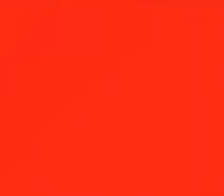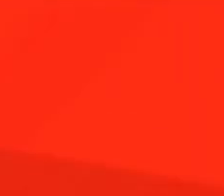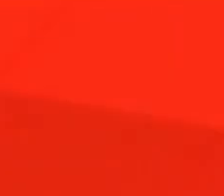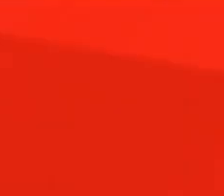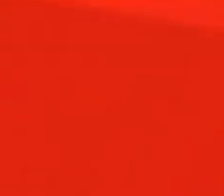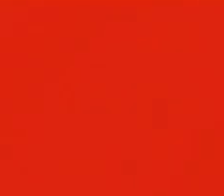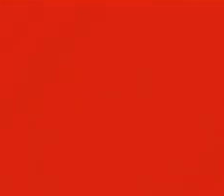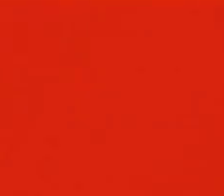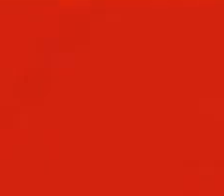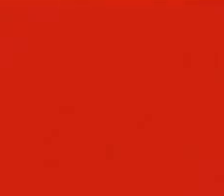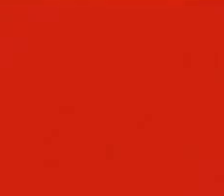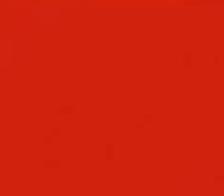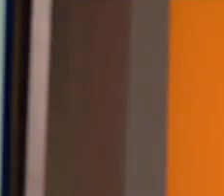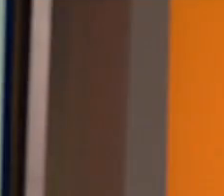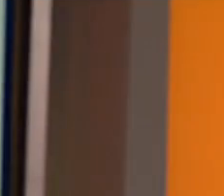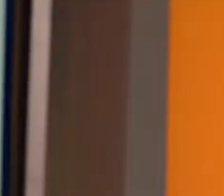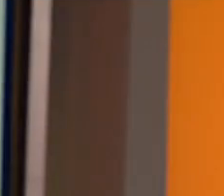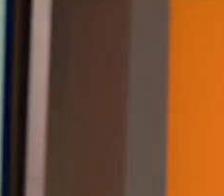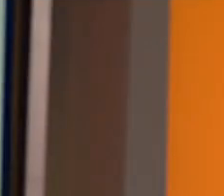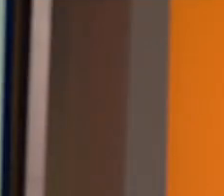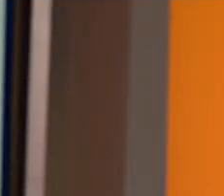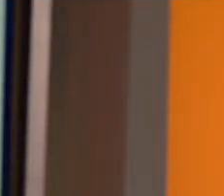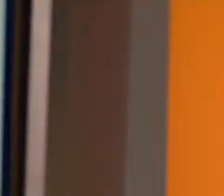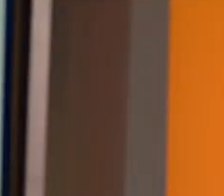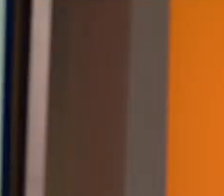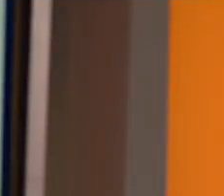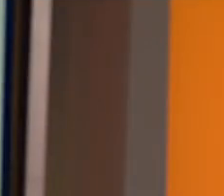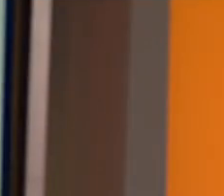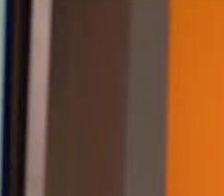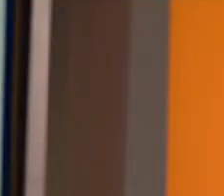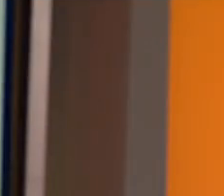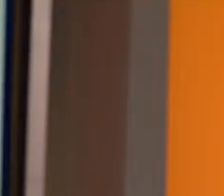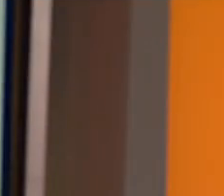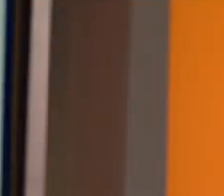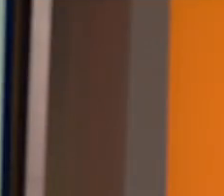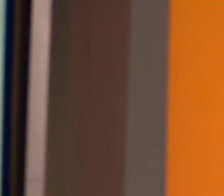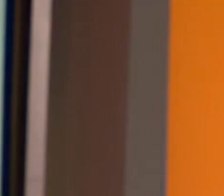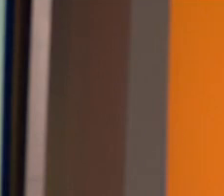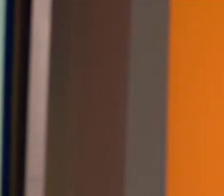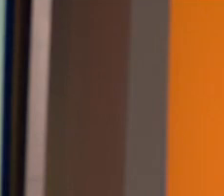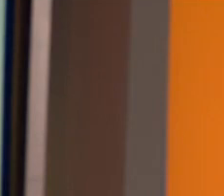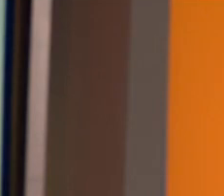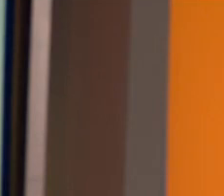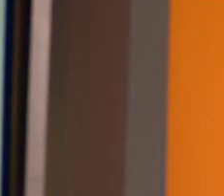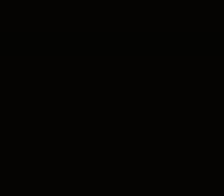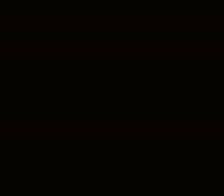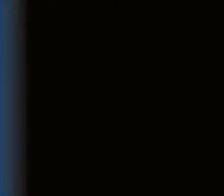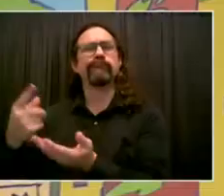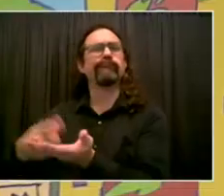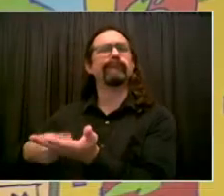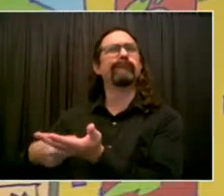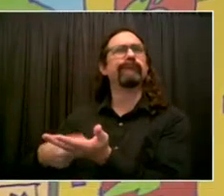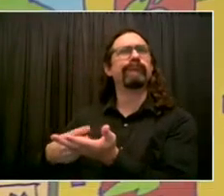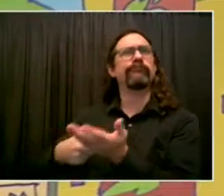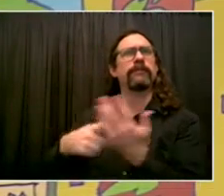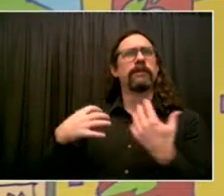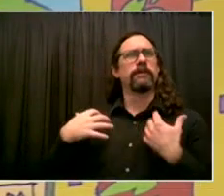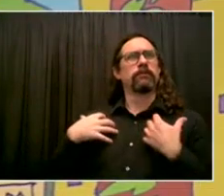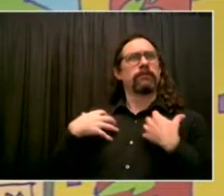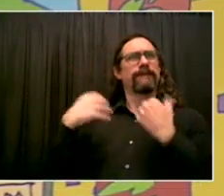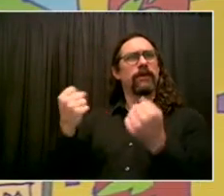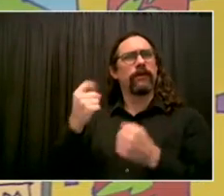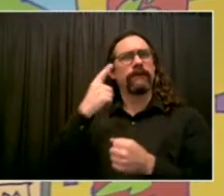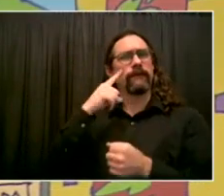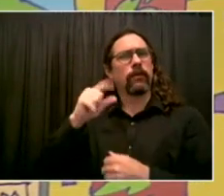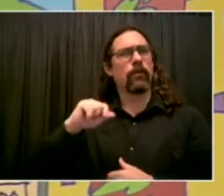This is breaking news. Mayor de Blasio is giving an update on the coronavirus pandemic in New York City. Let's go to that now. Who got the respect